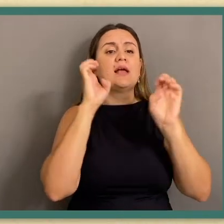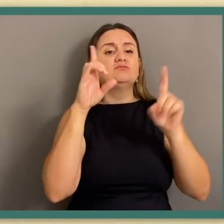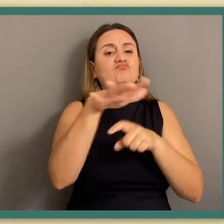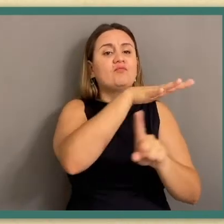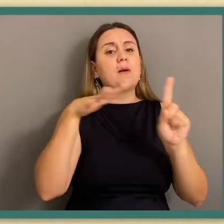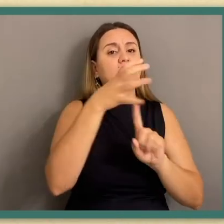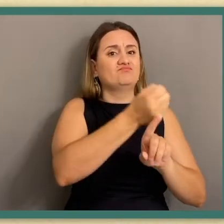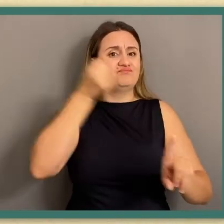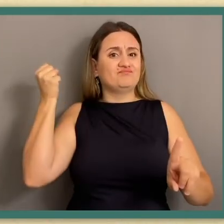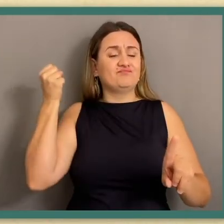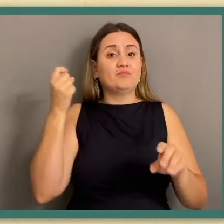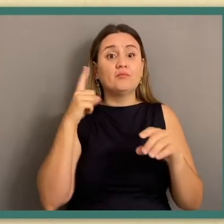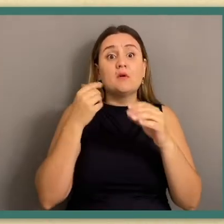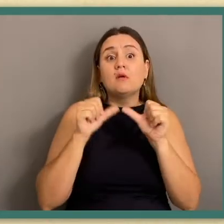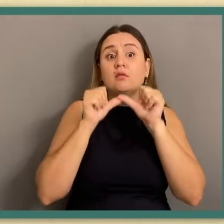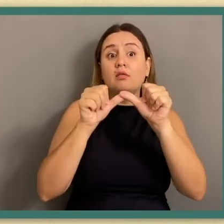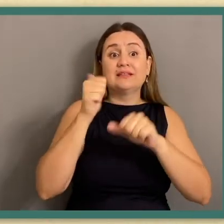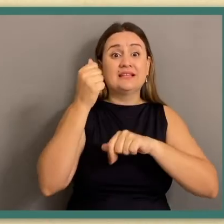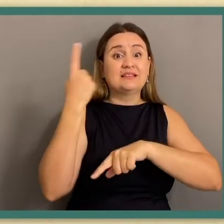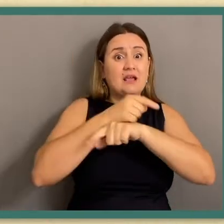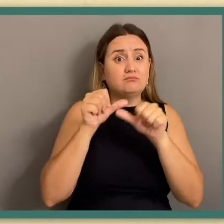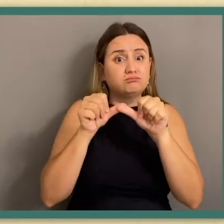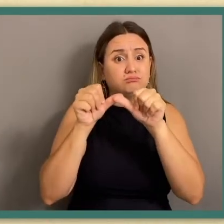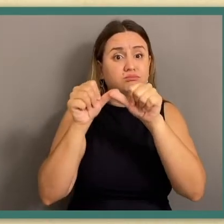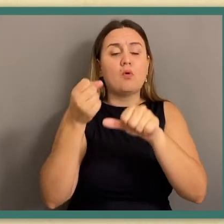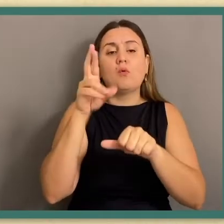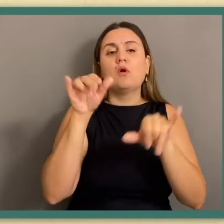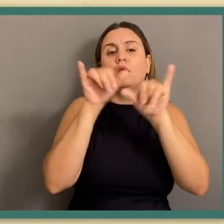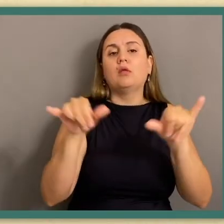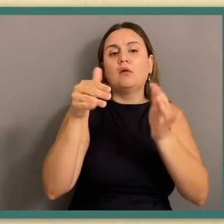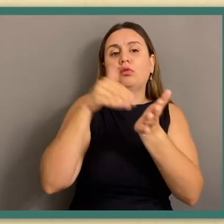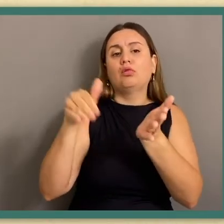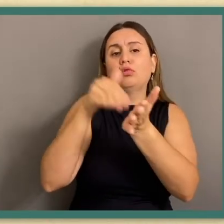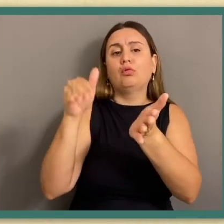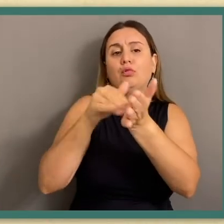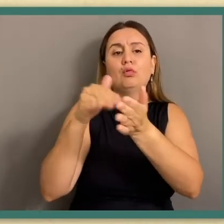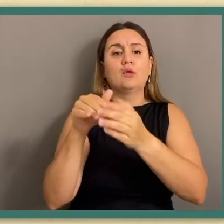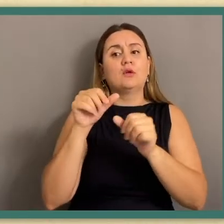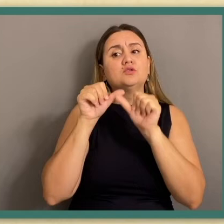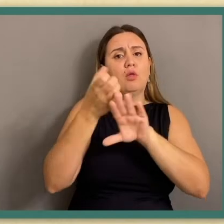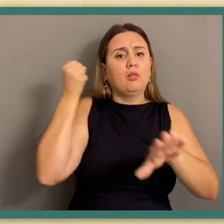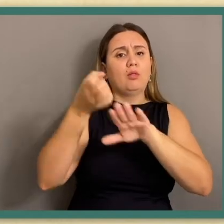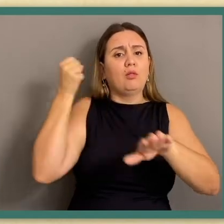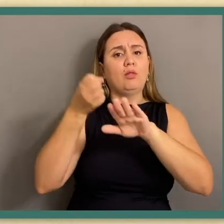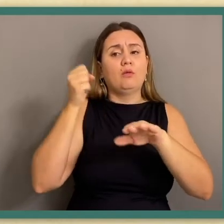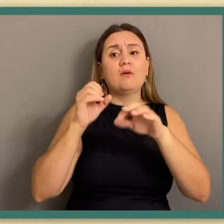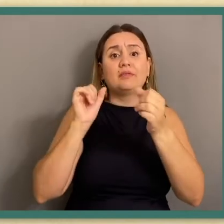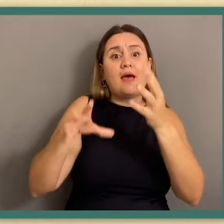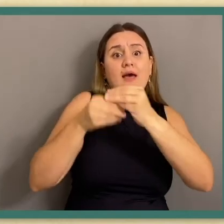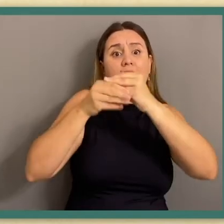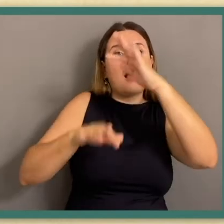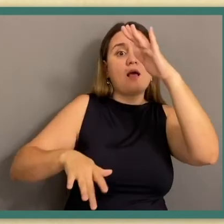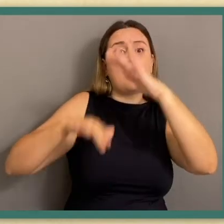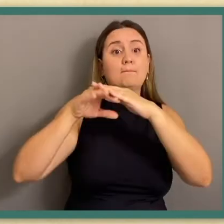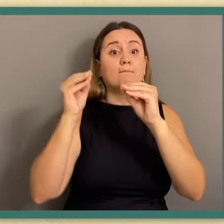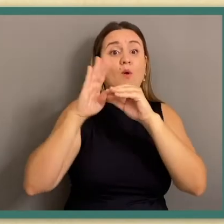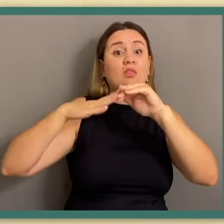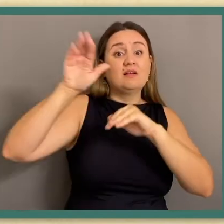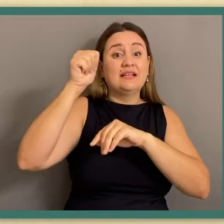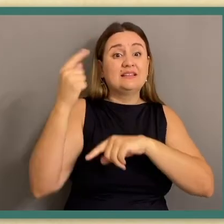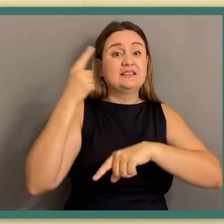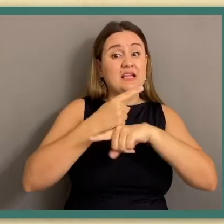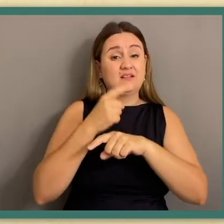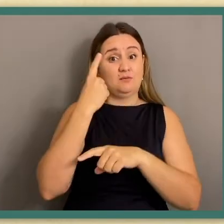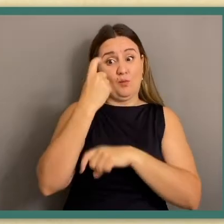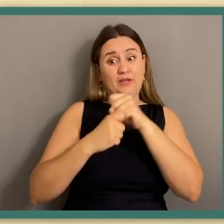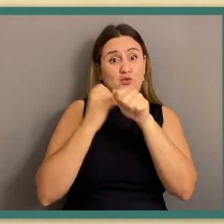educational environment for more than 10 consecutive days, or when there is a pattern of short removals that adds up to more than 10 days in a